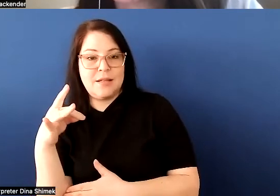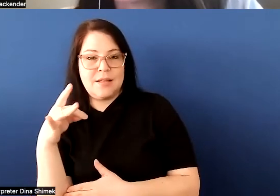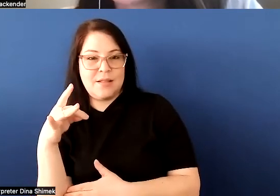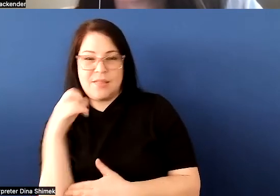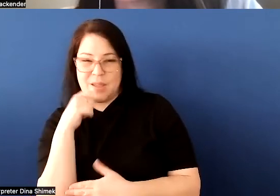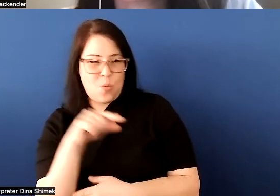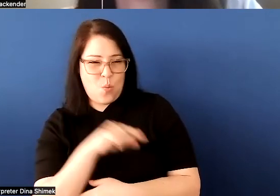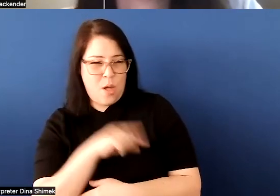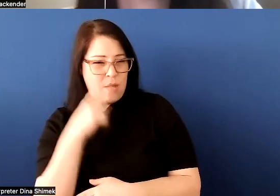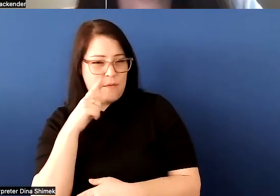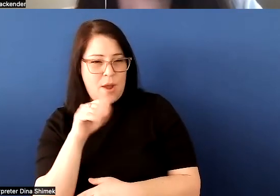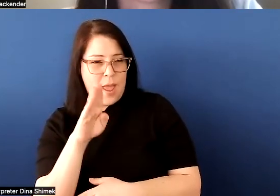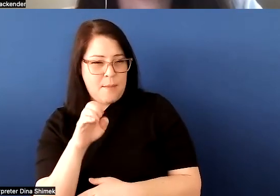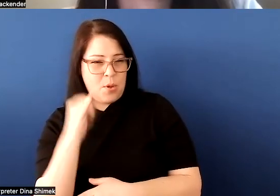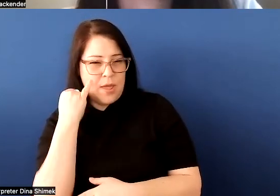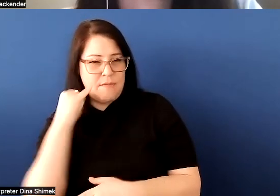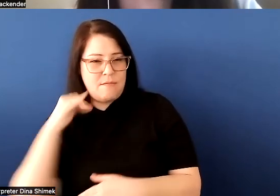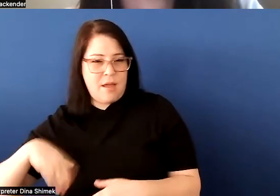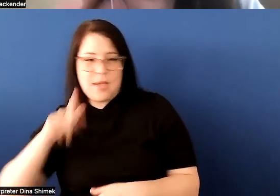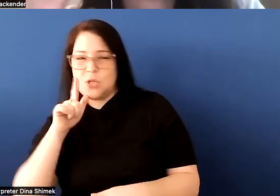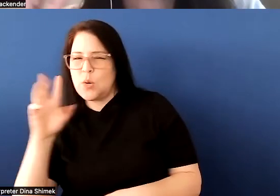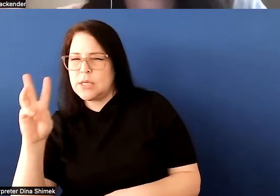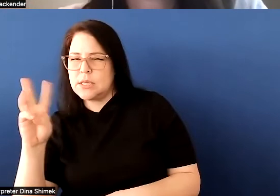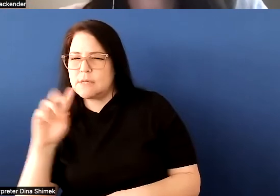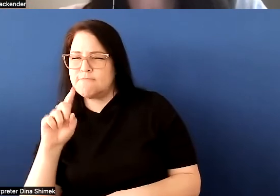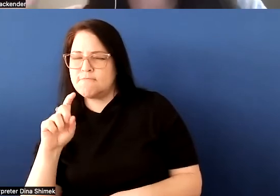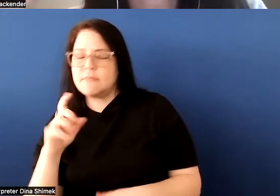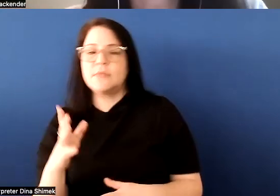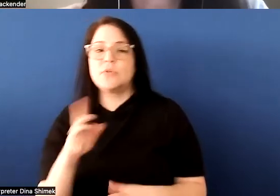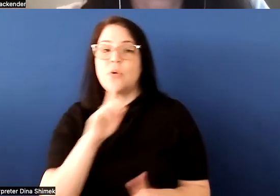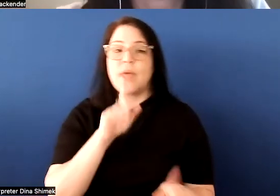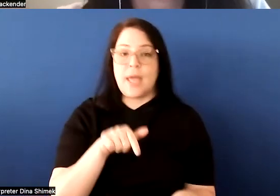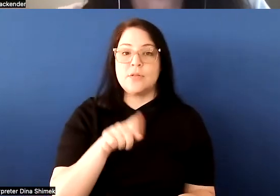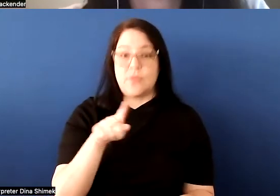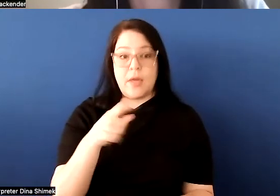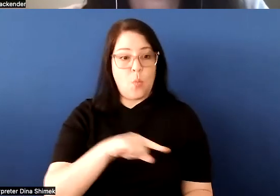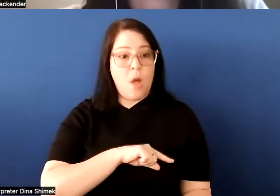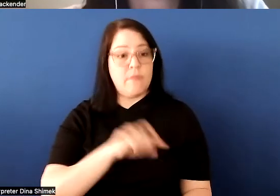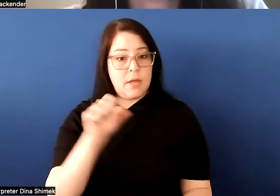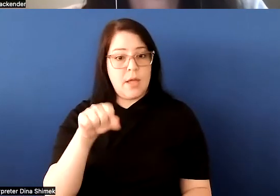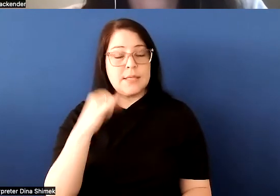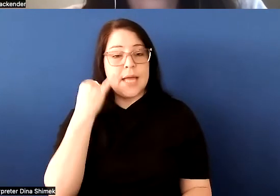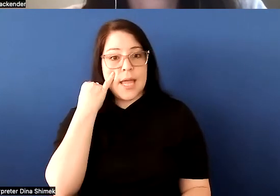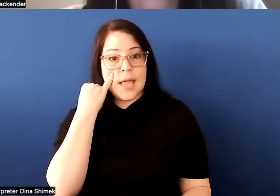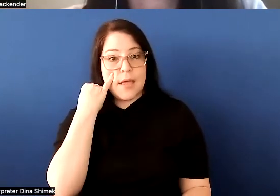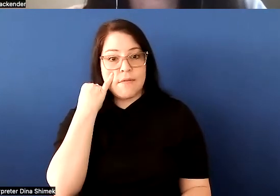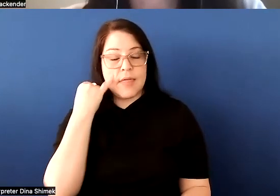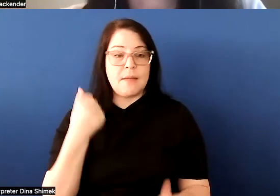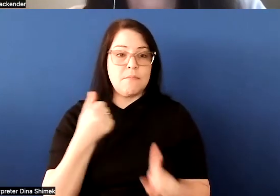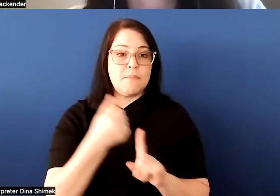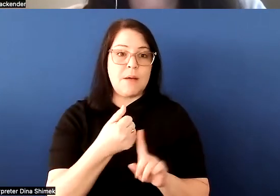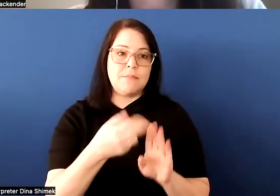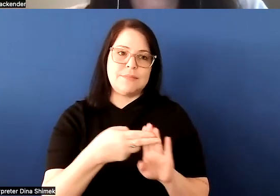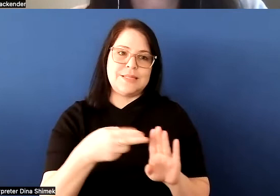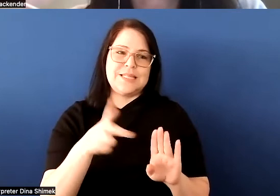qualify for an ABLE account if they are not 26. So the answer is that they do qualify, that as long as the onset of disability